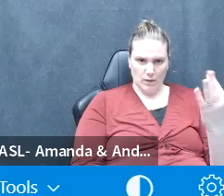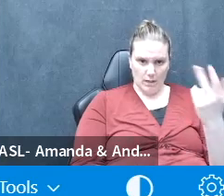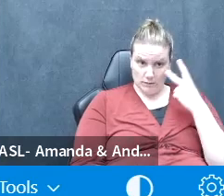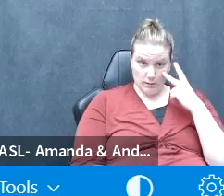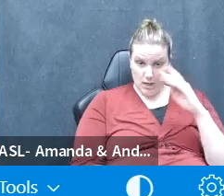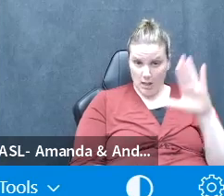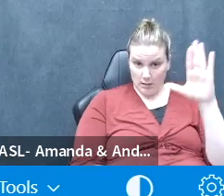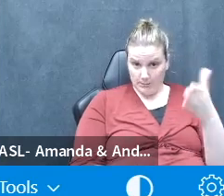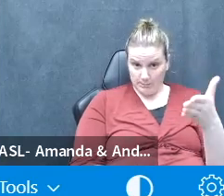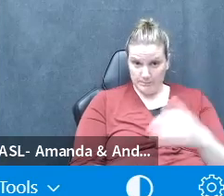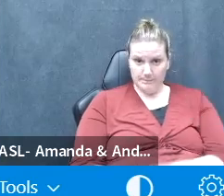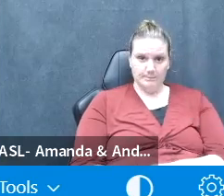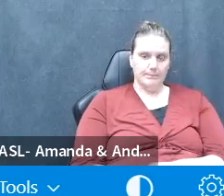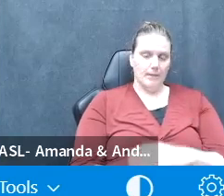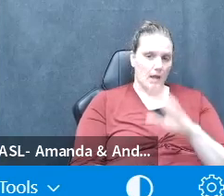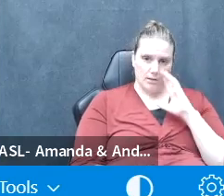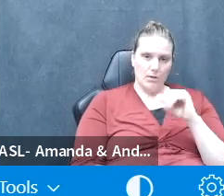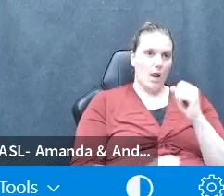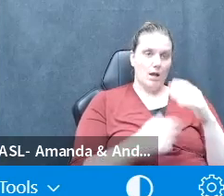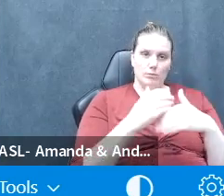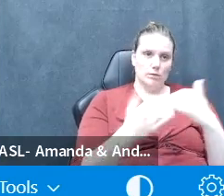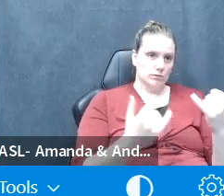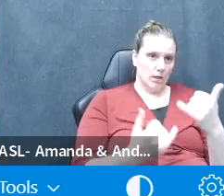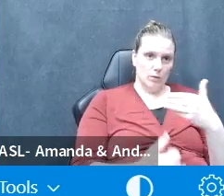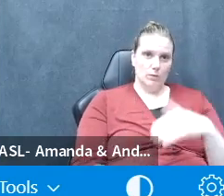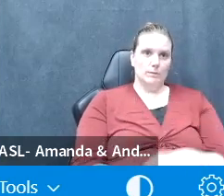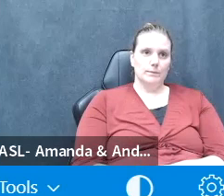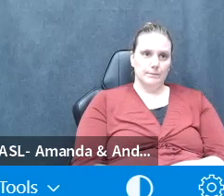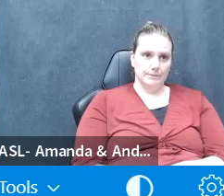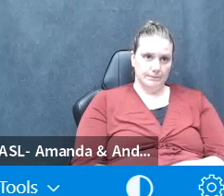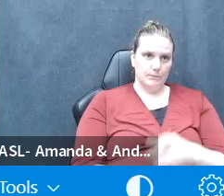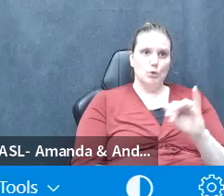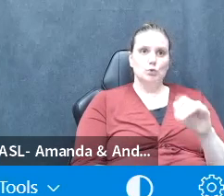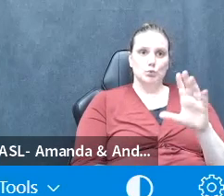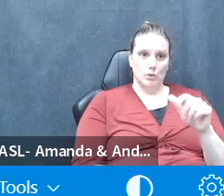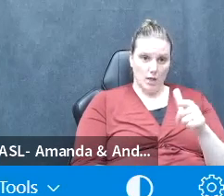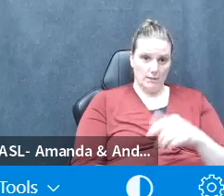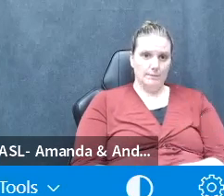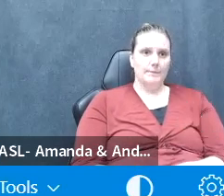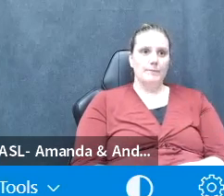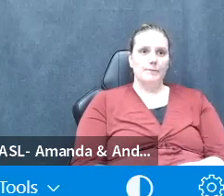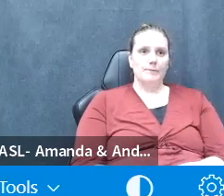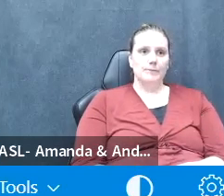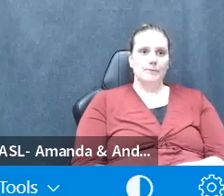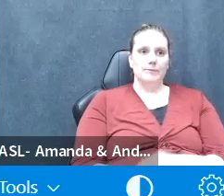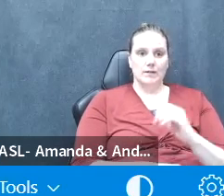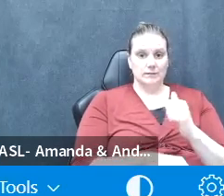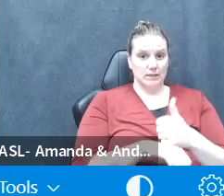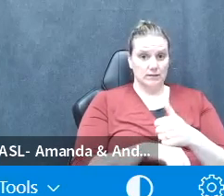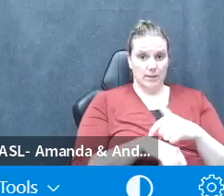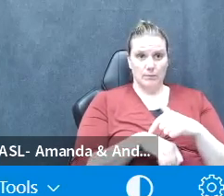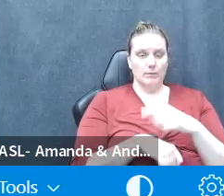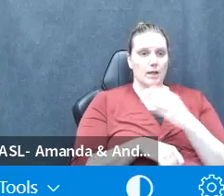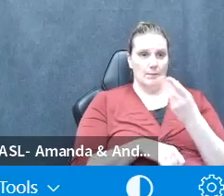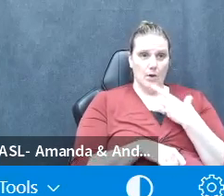if folks, I know there was a lot to process today. So if there's, okay, wonderful. Julia, I'm going to set the timer here, but please